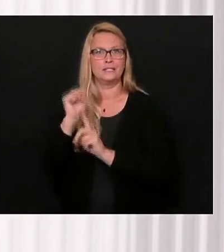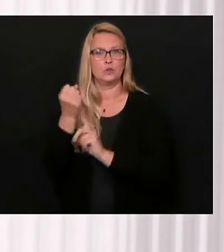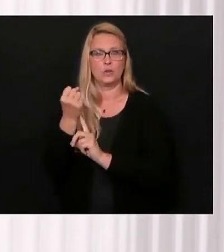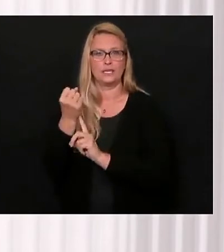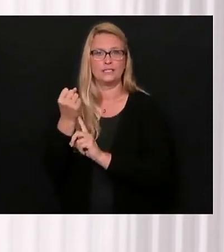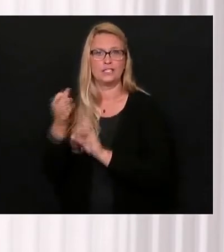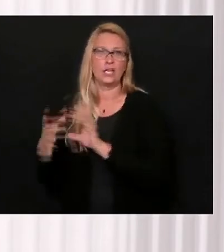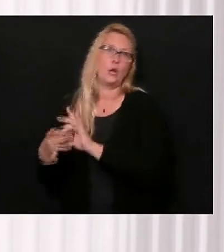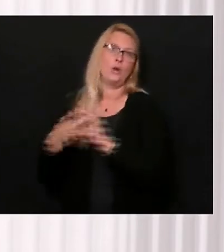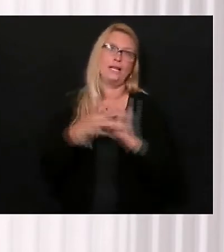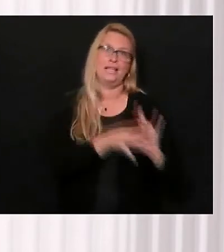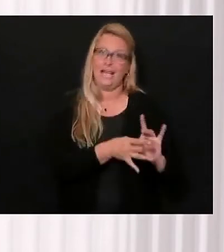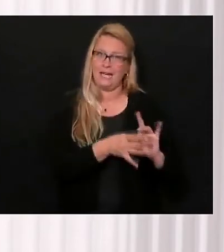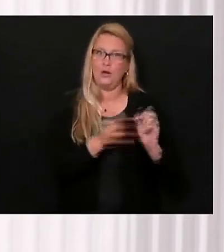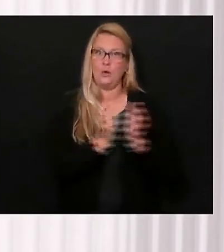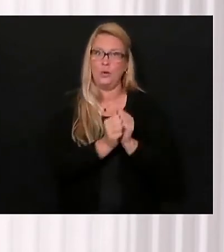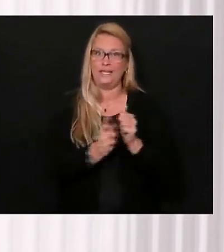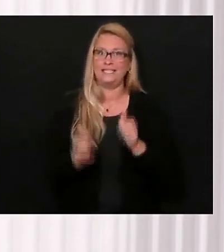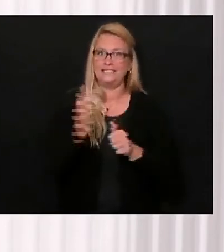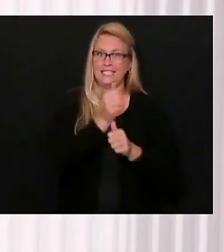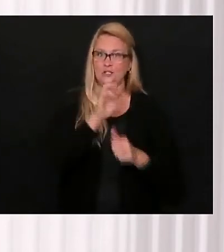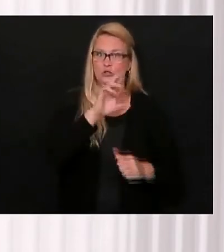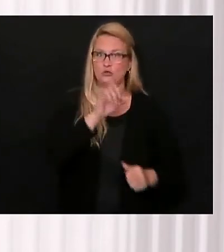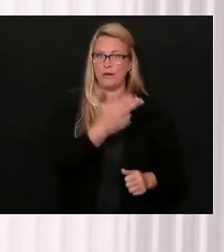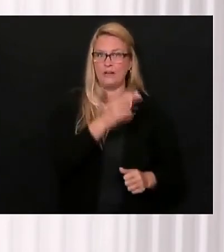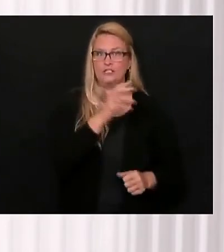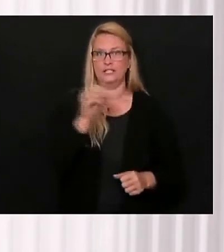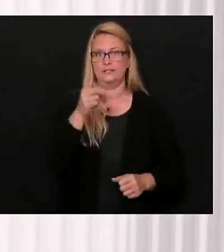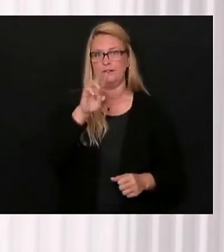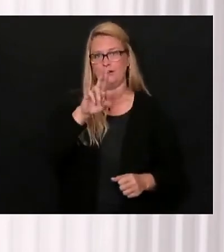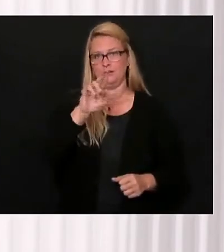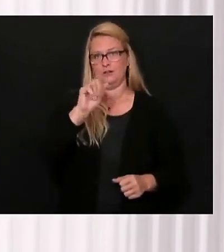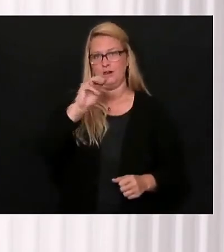to that, along with Secretary Crouch and Dr. Amjad.